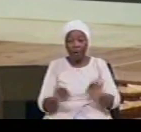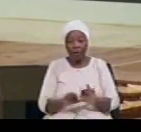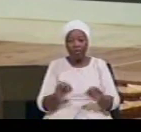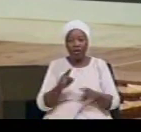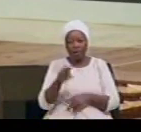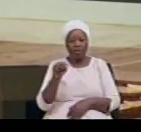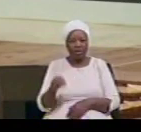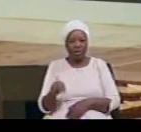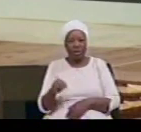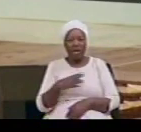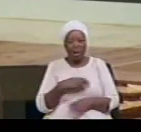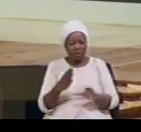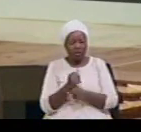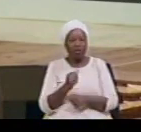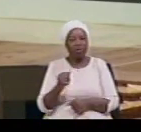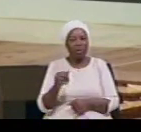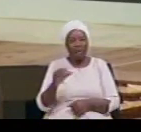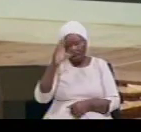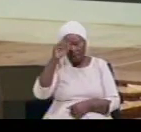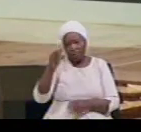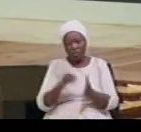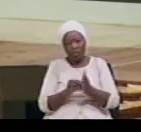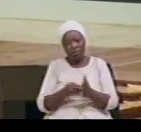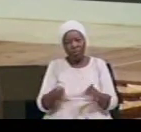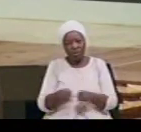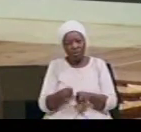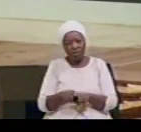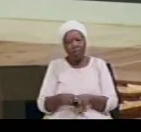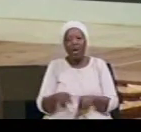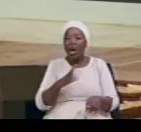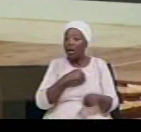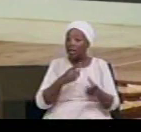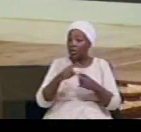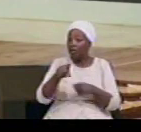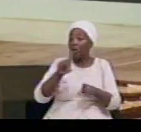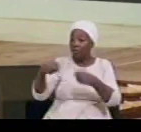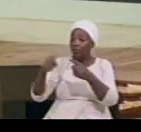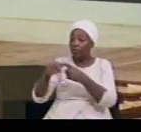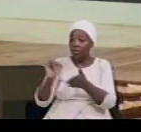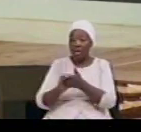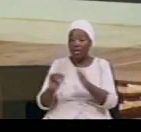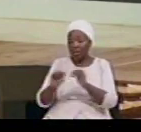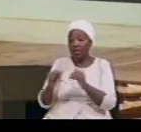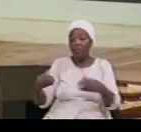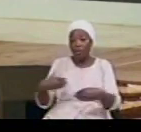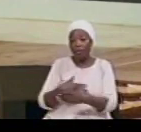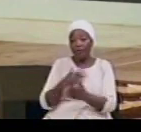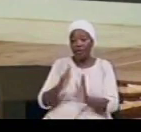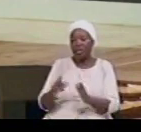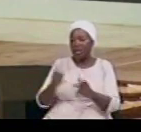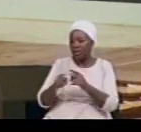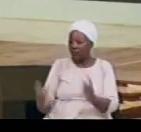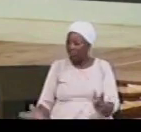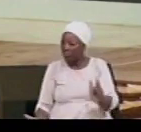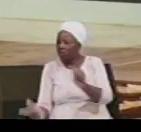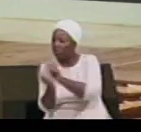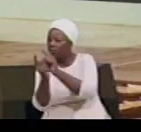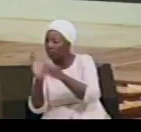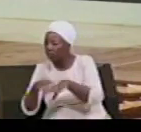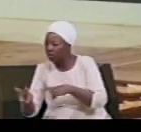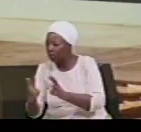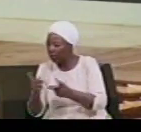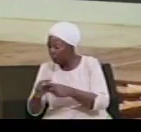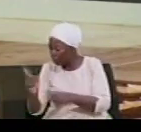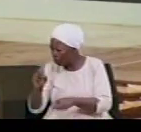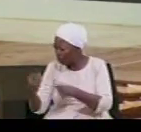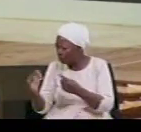there, and you are going to that same office, and he met you on the way, and he said, where are you going? You